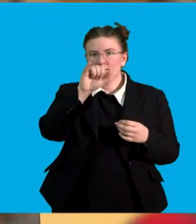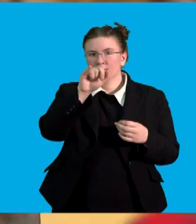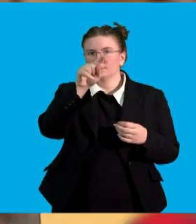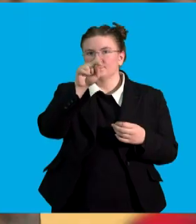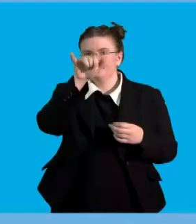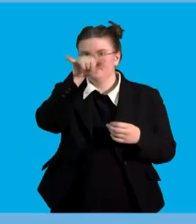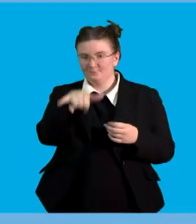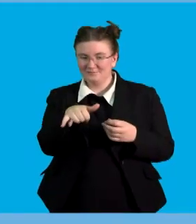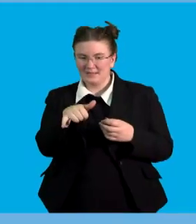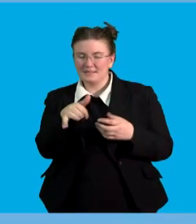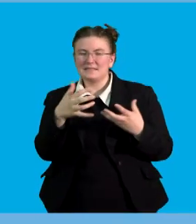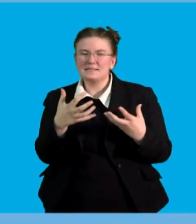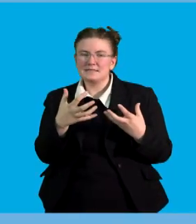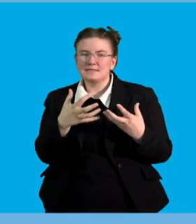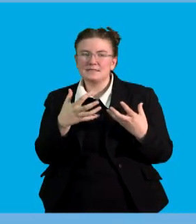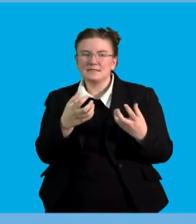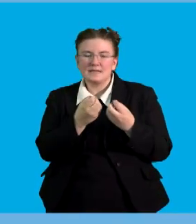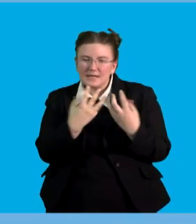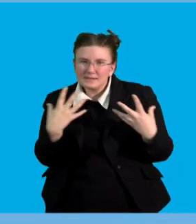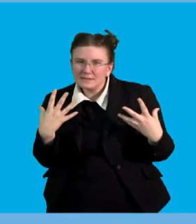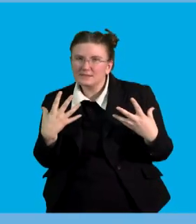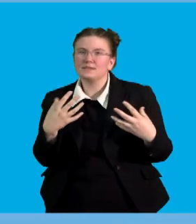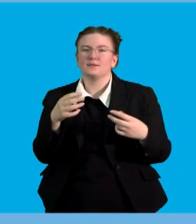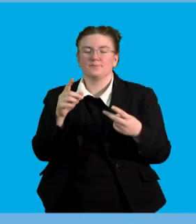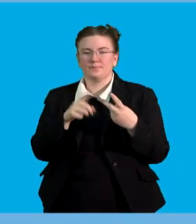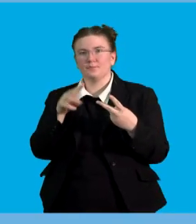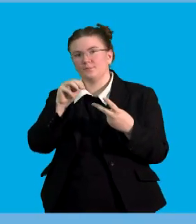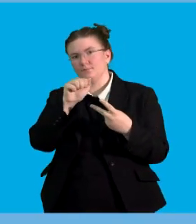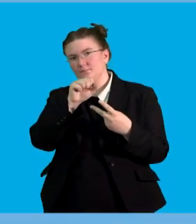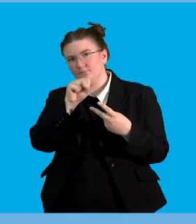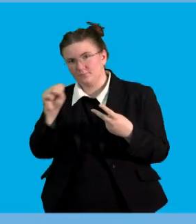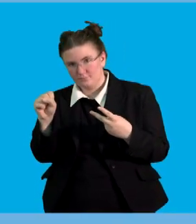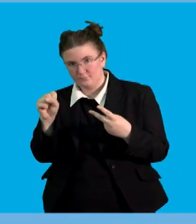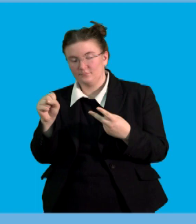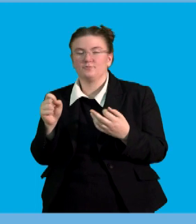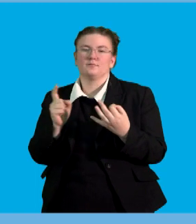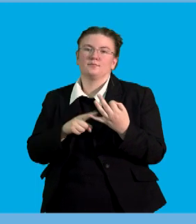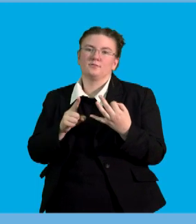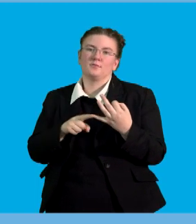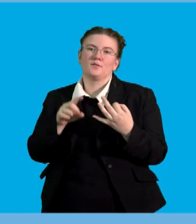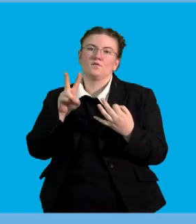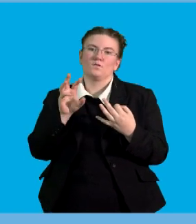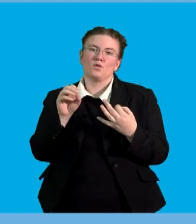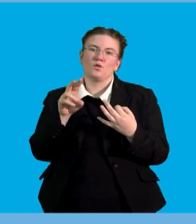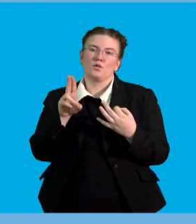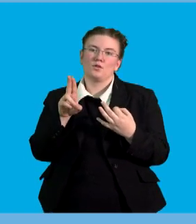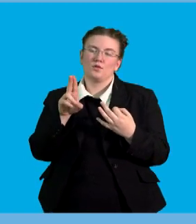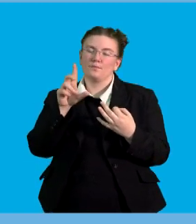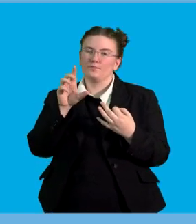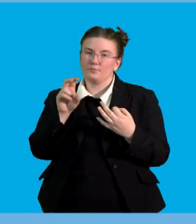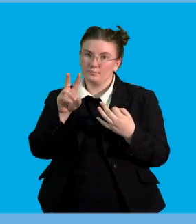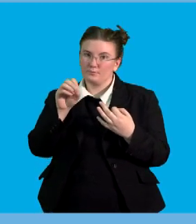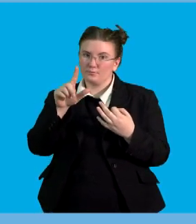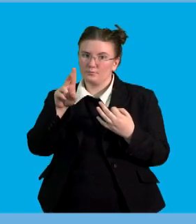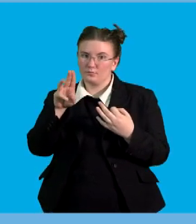mass and volume, and then after we're going to be looking at density and the states of matter, and then lastly we're going to be looking at the density